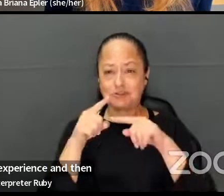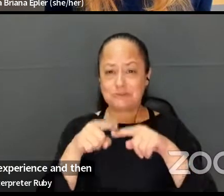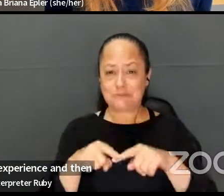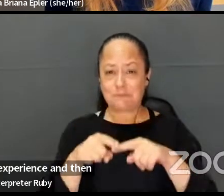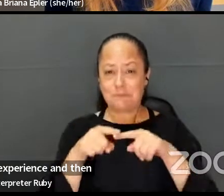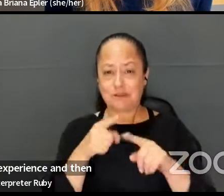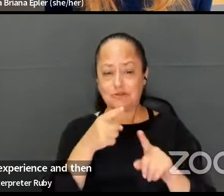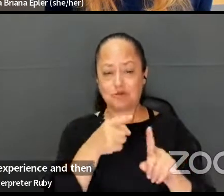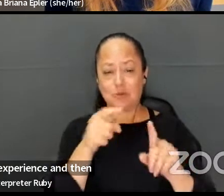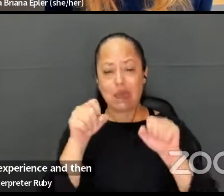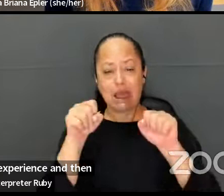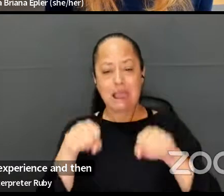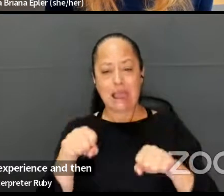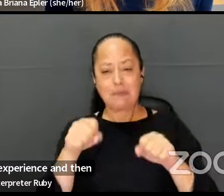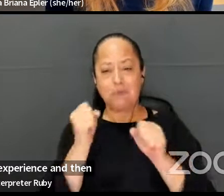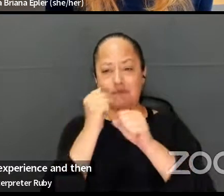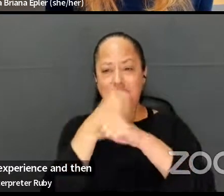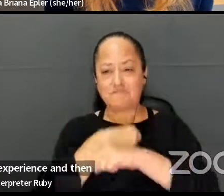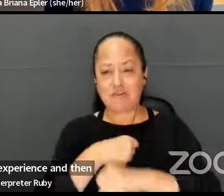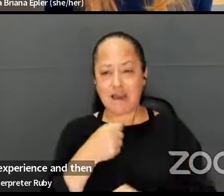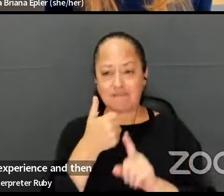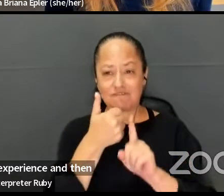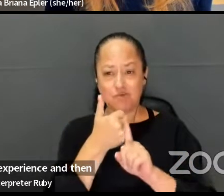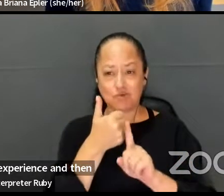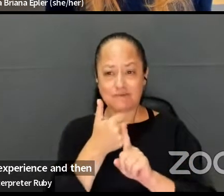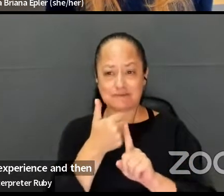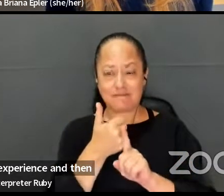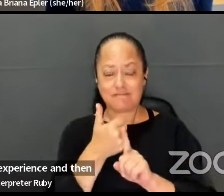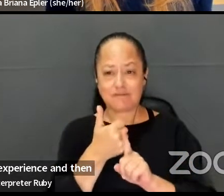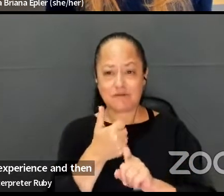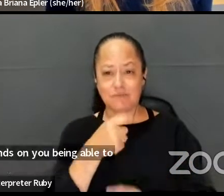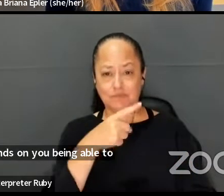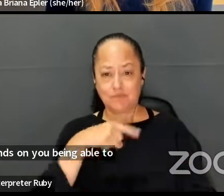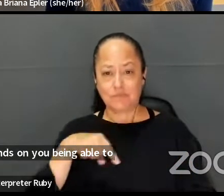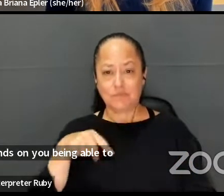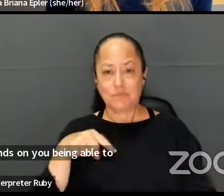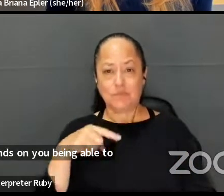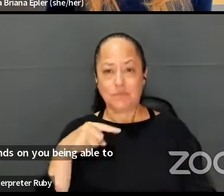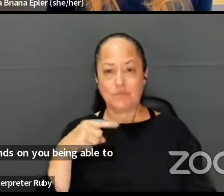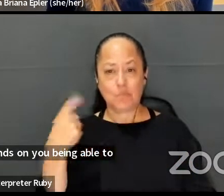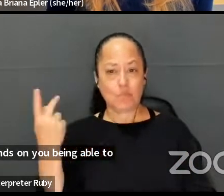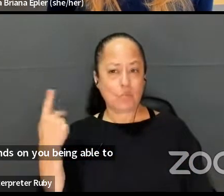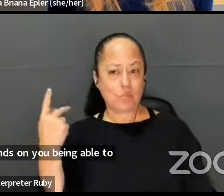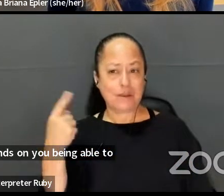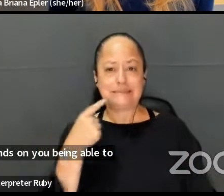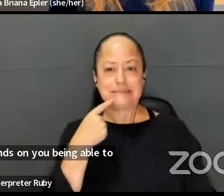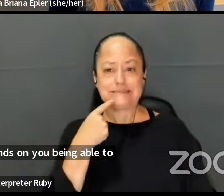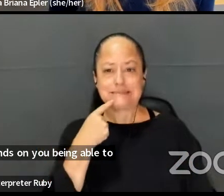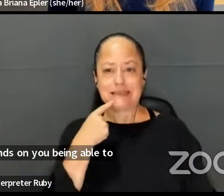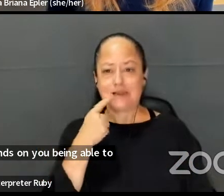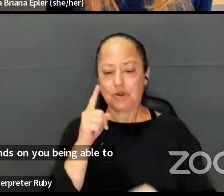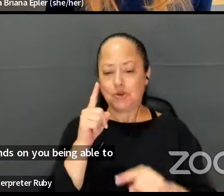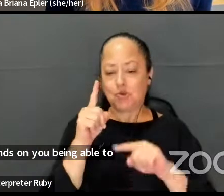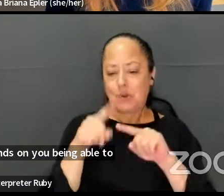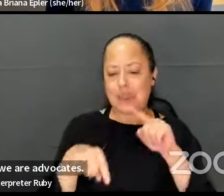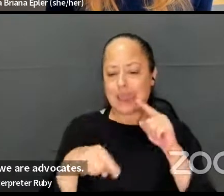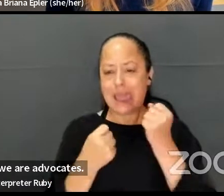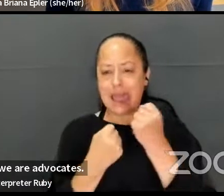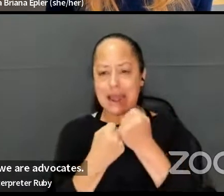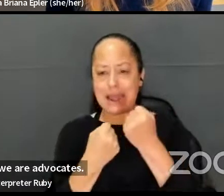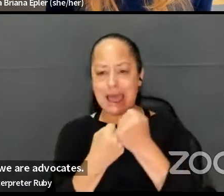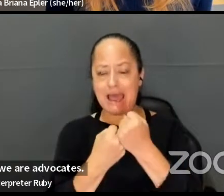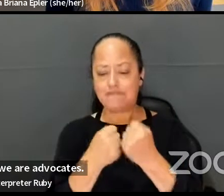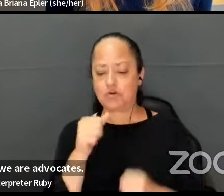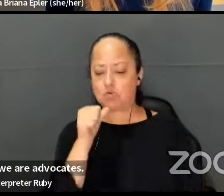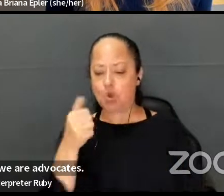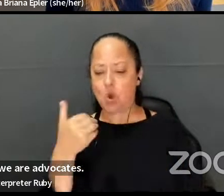you being able to fight for yourself. And we both say we're advocates. You can't advocate if you don't have the